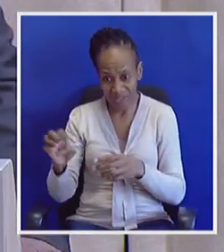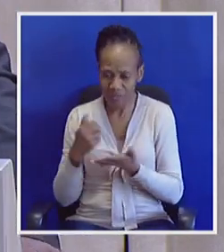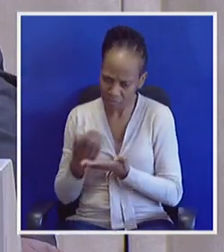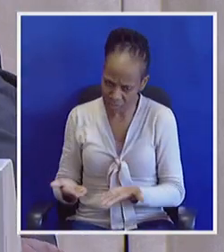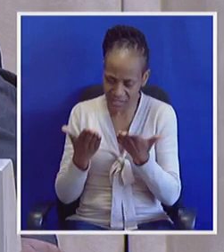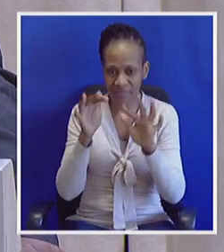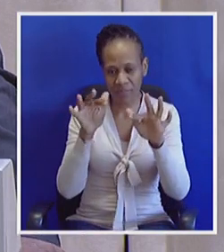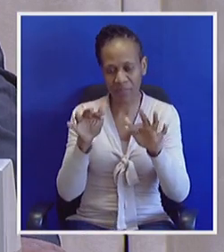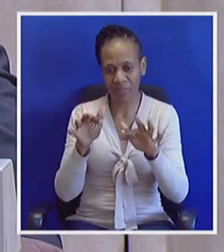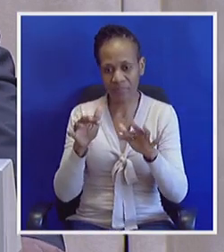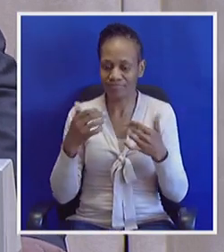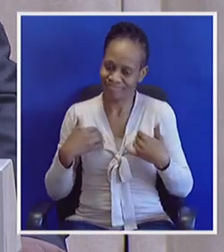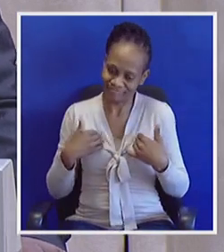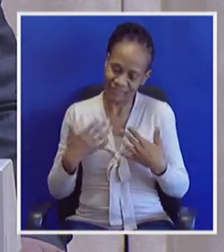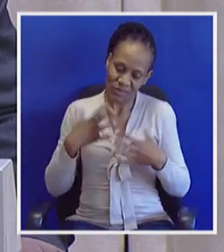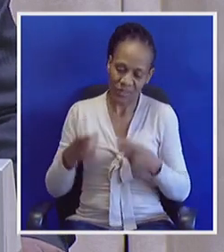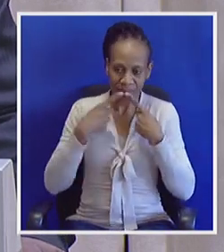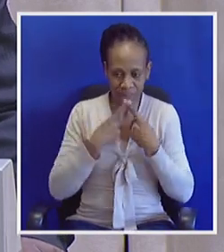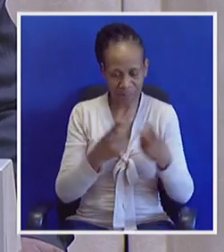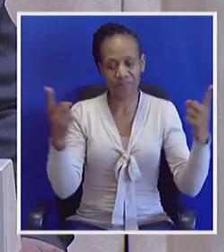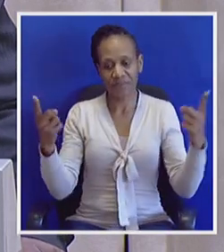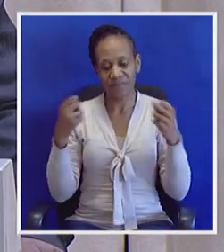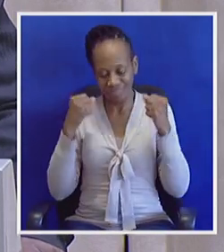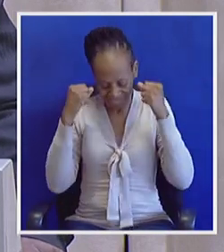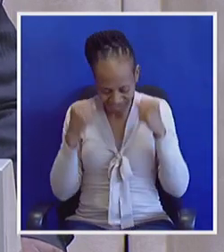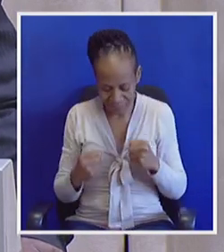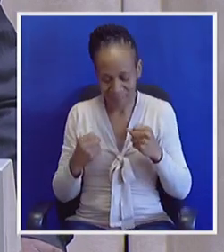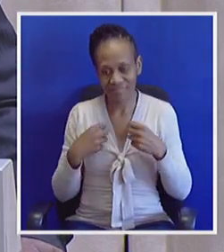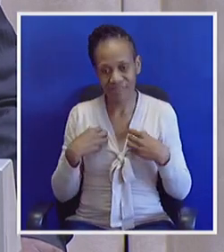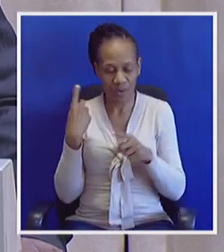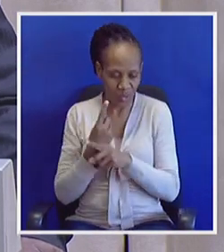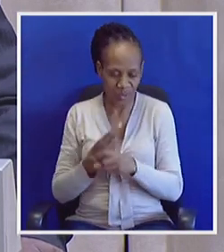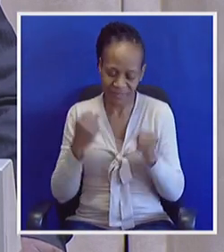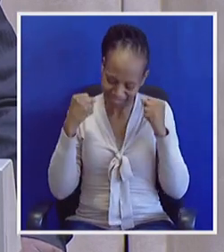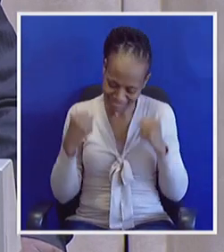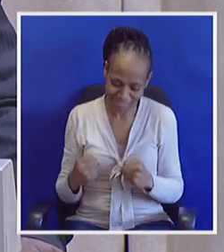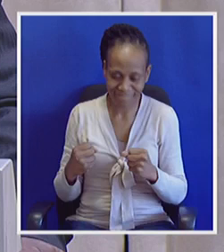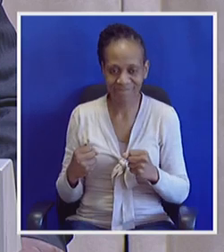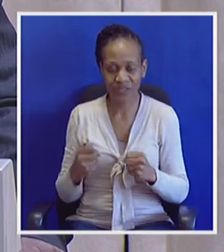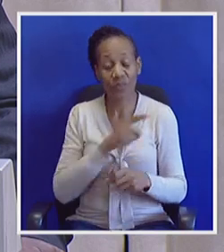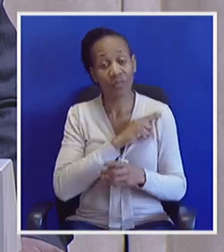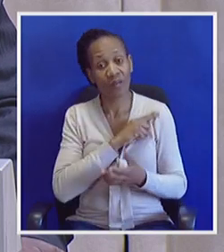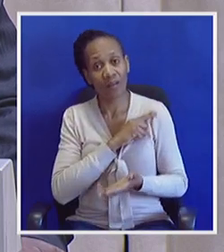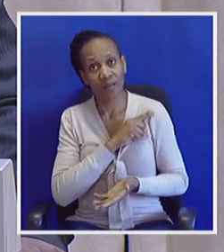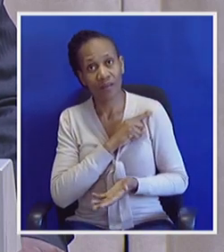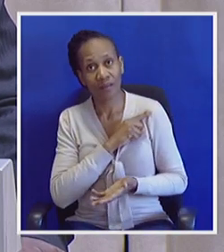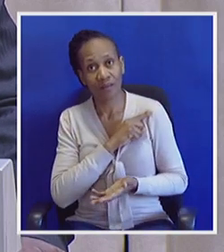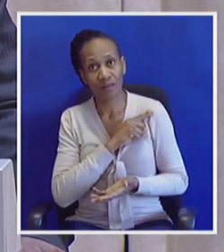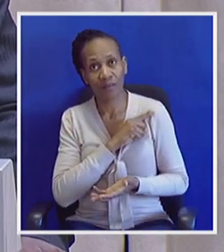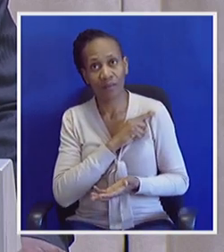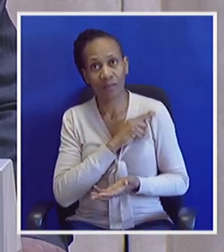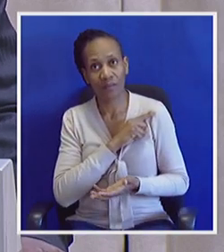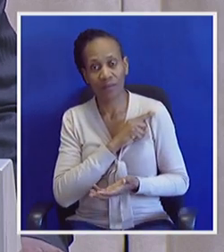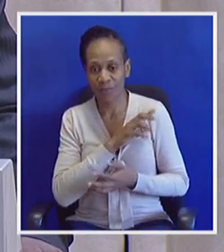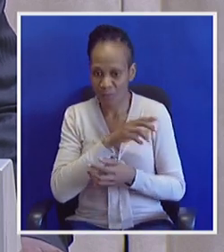clear message that I will stand by at all times because that is what we